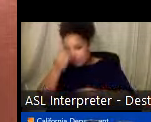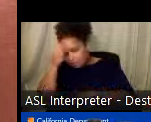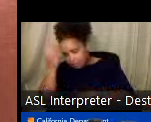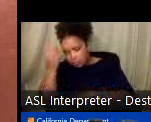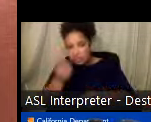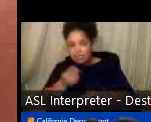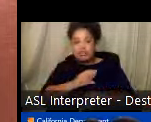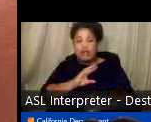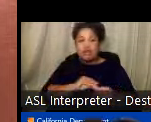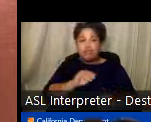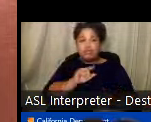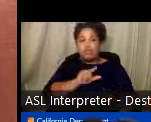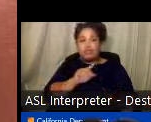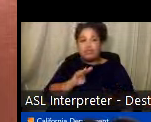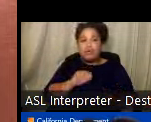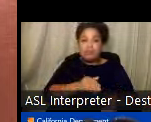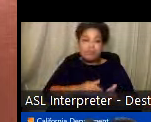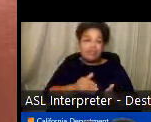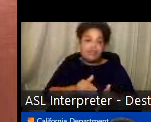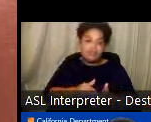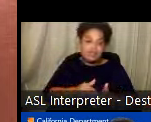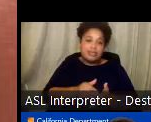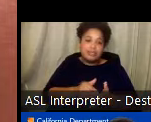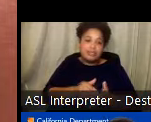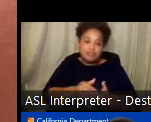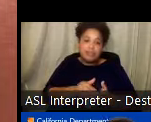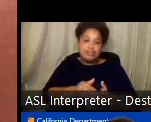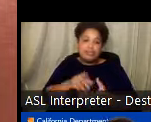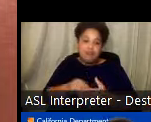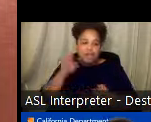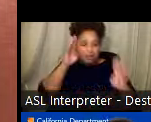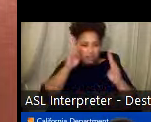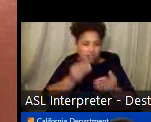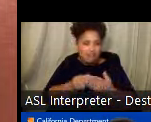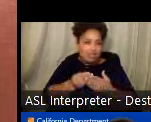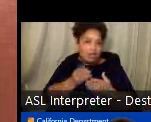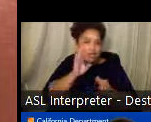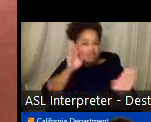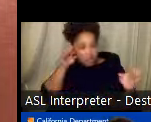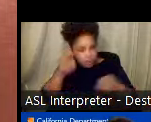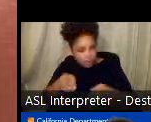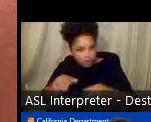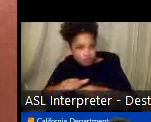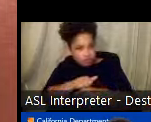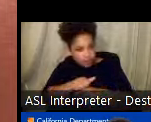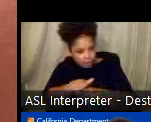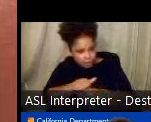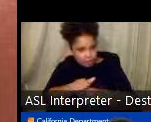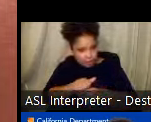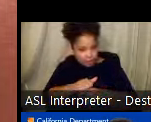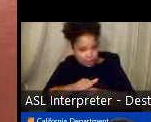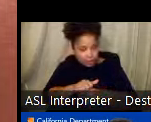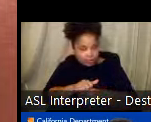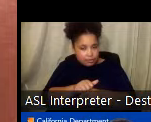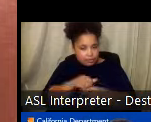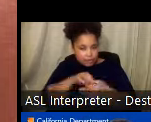there's 24 million total in the Innovation Fund that will focus on training